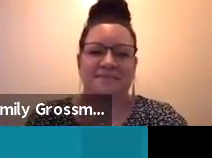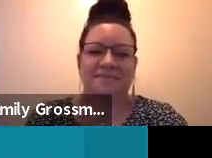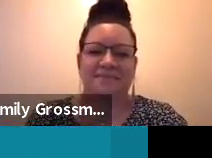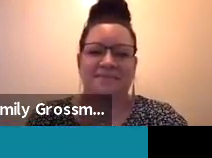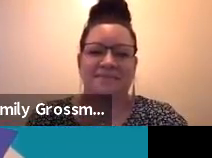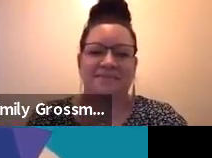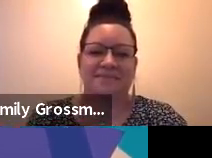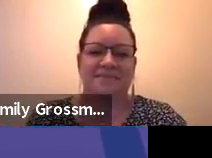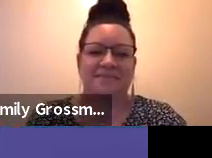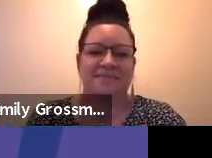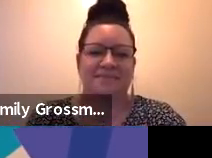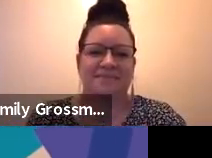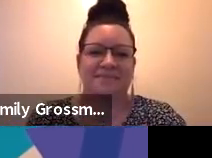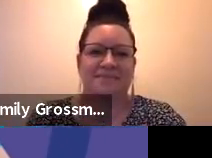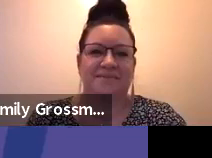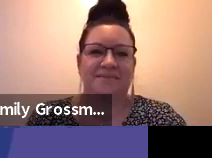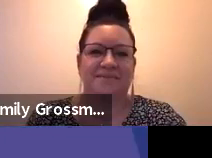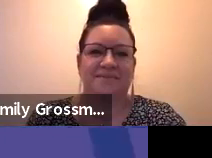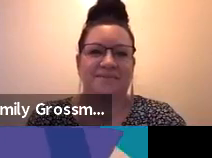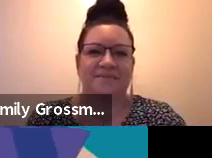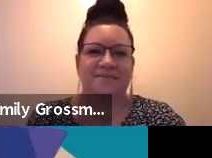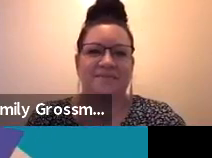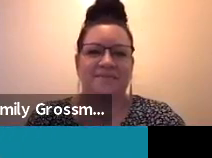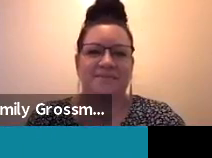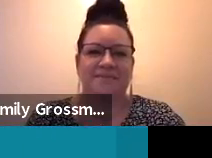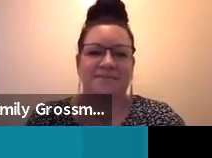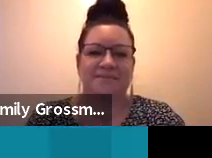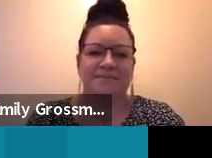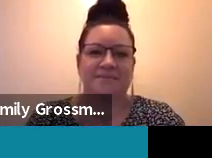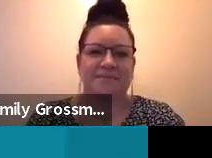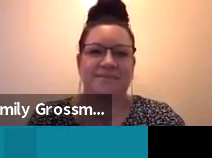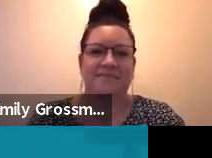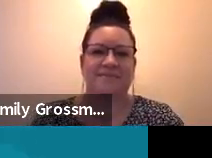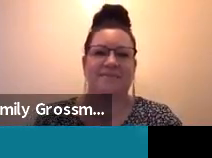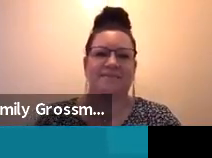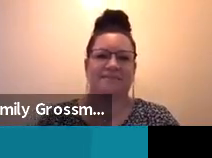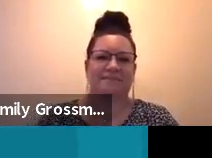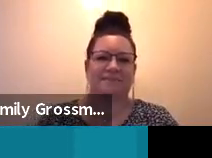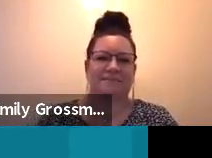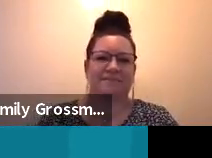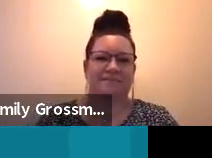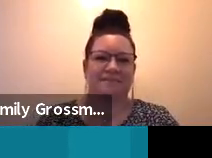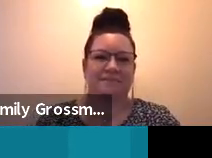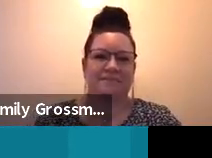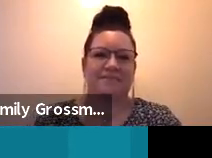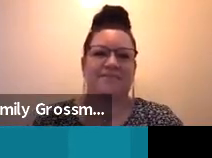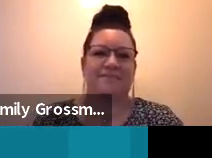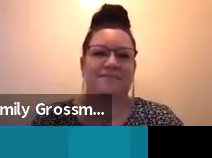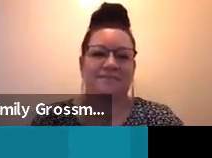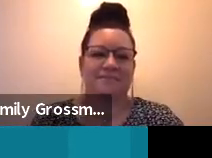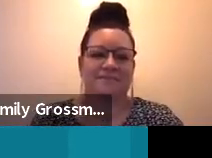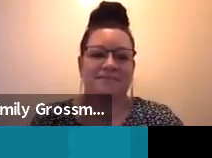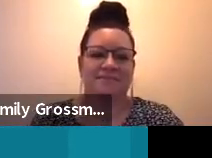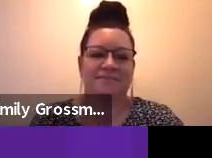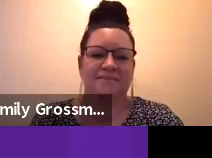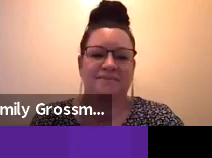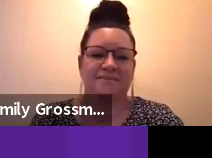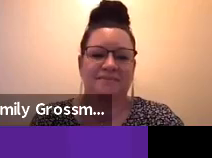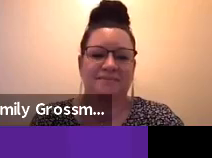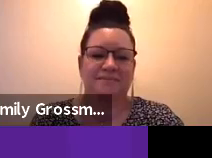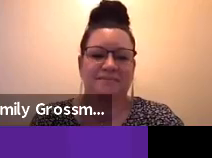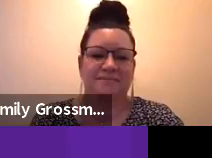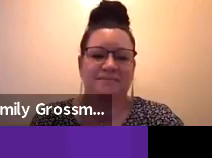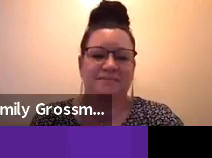And some of it may be neutral, take it or leave it. And it's much the same with our